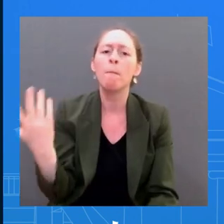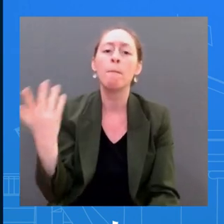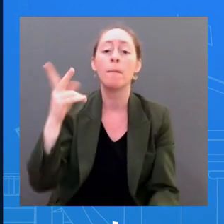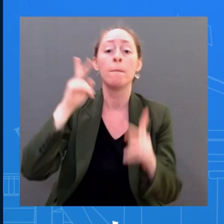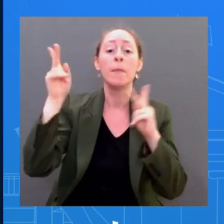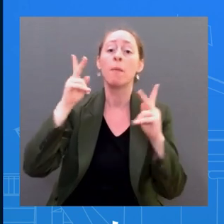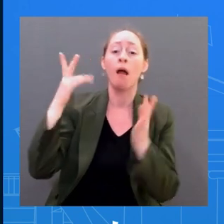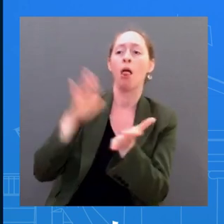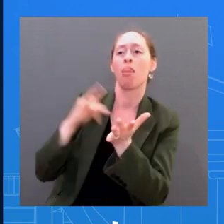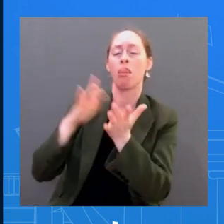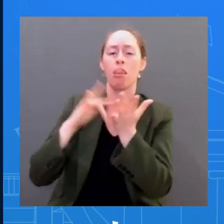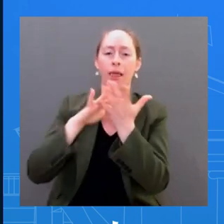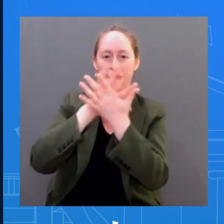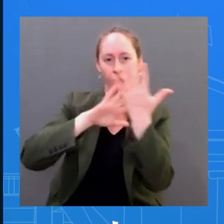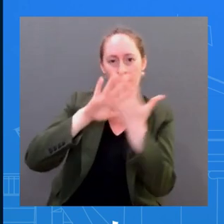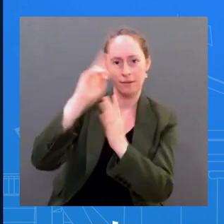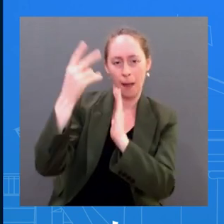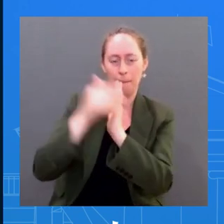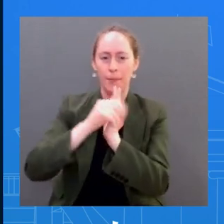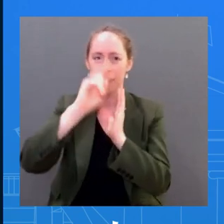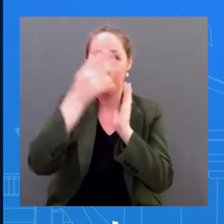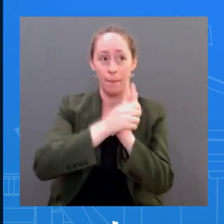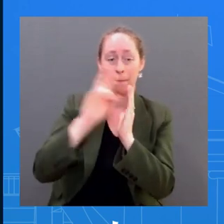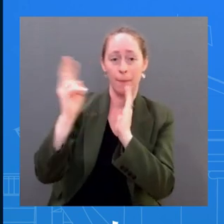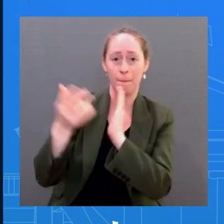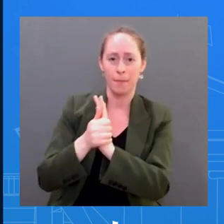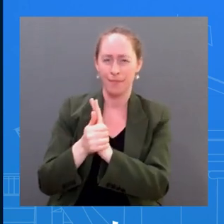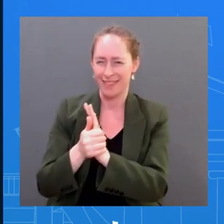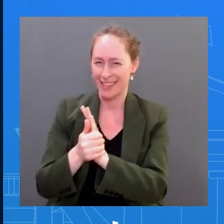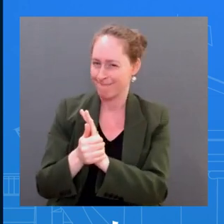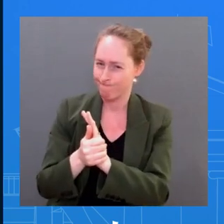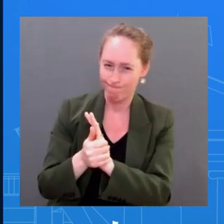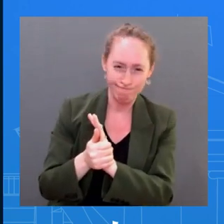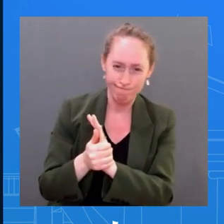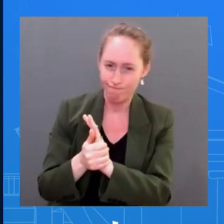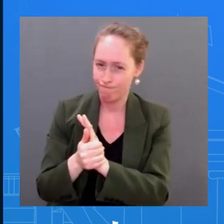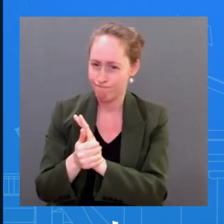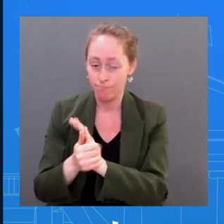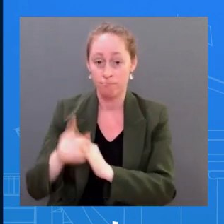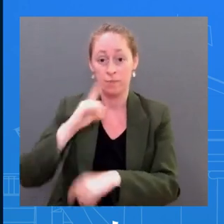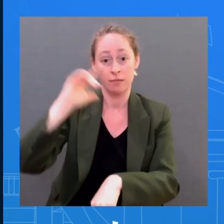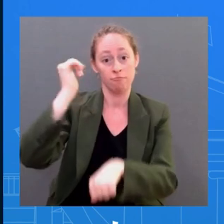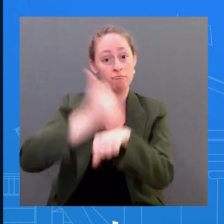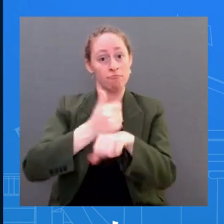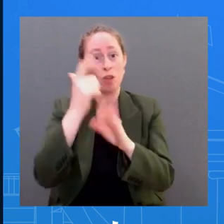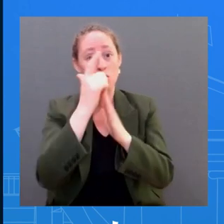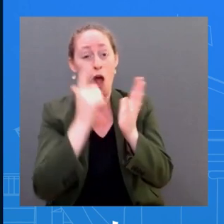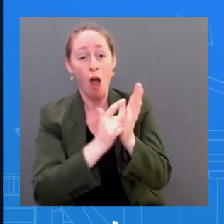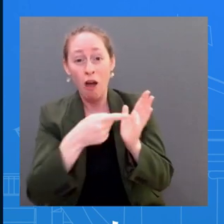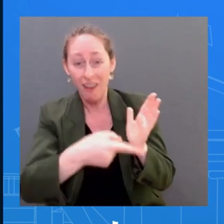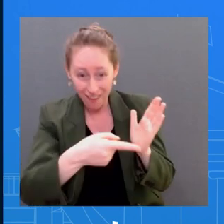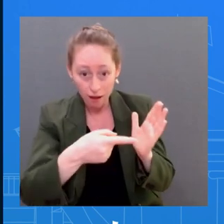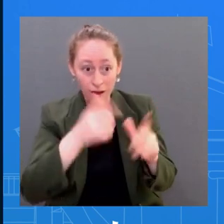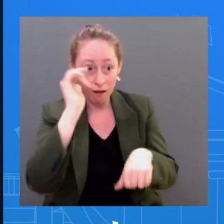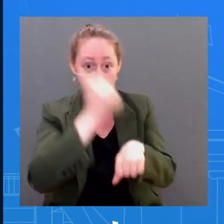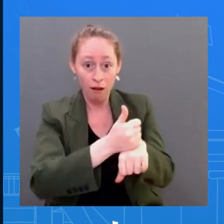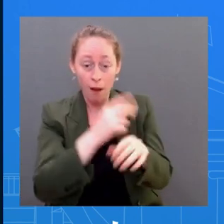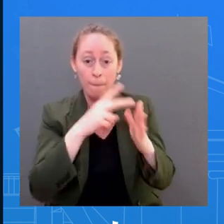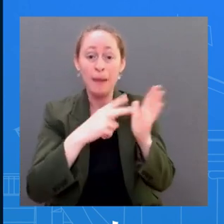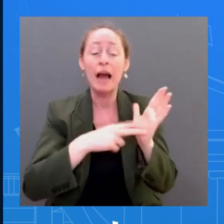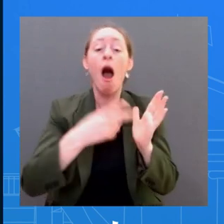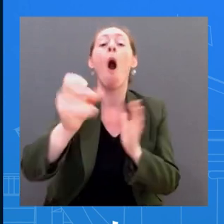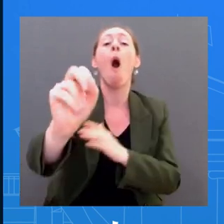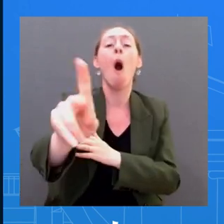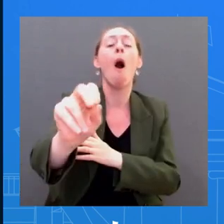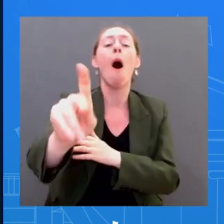These regulations are not a step back. They're a step forward for a civil society and